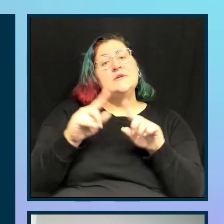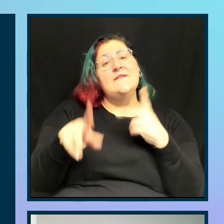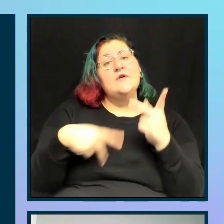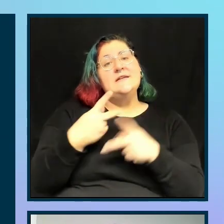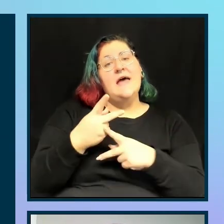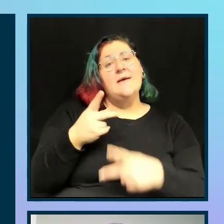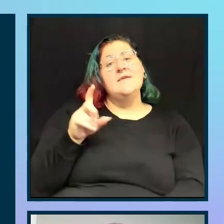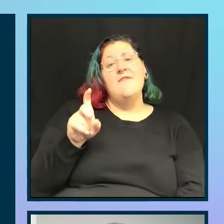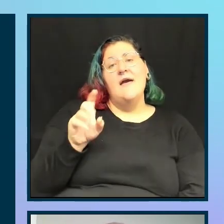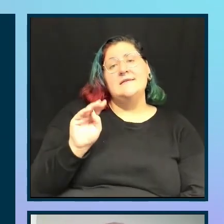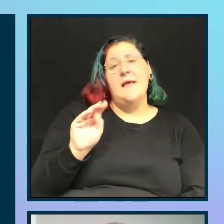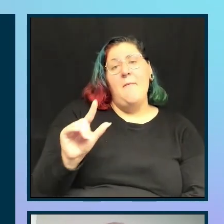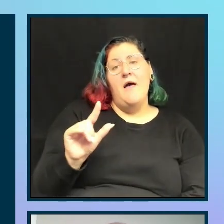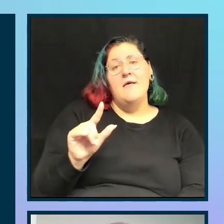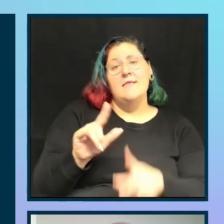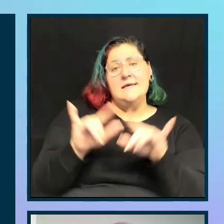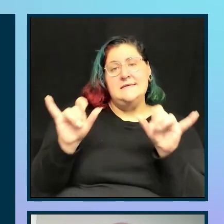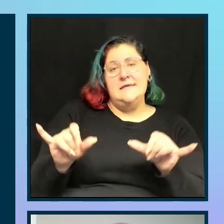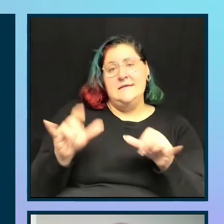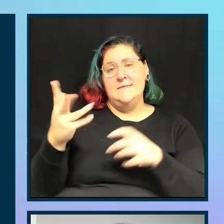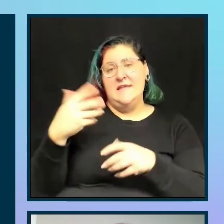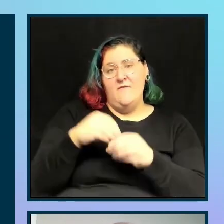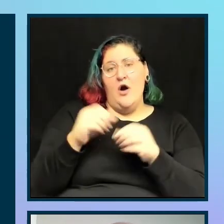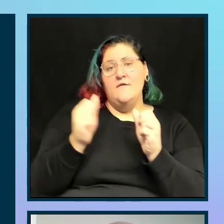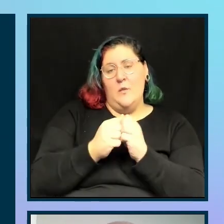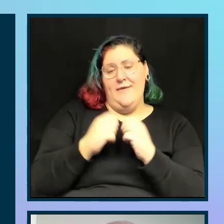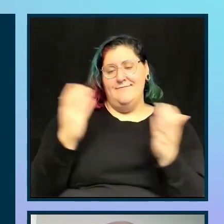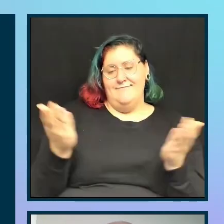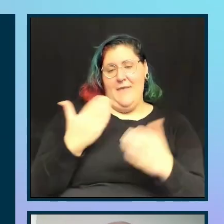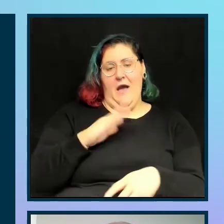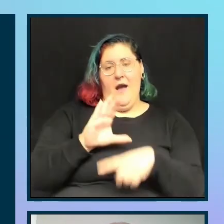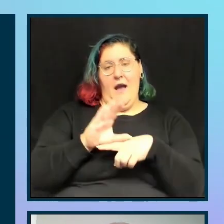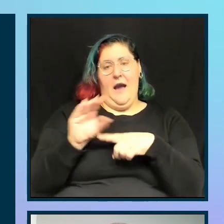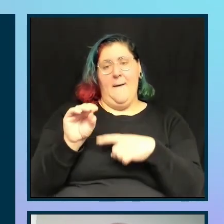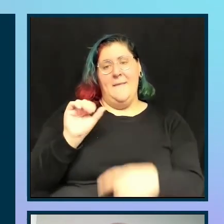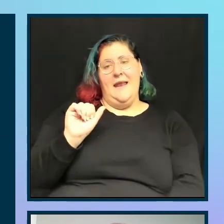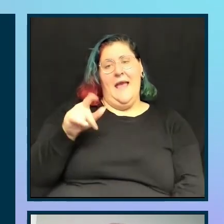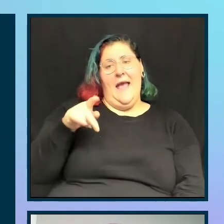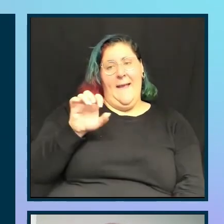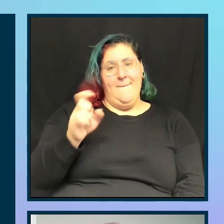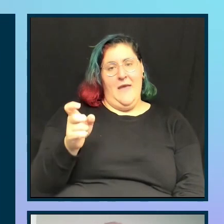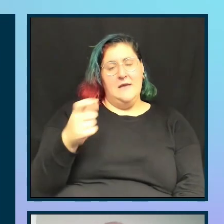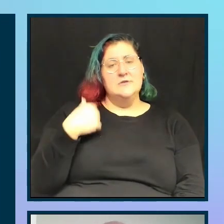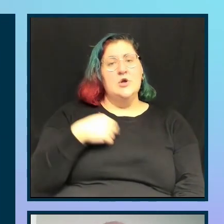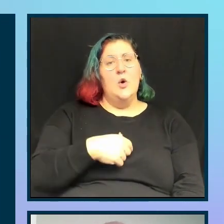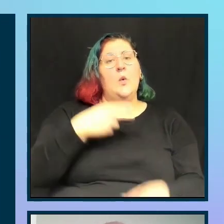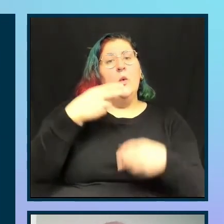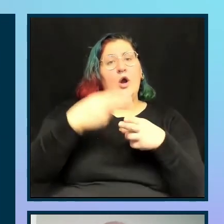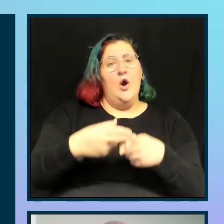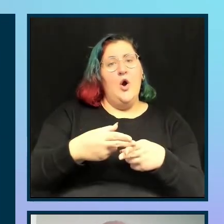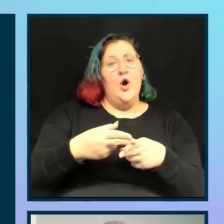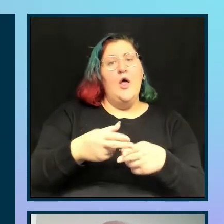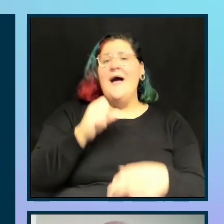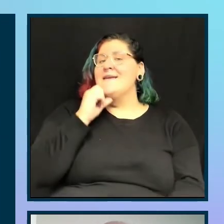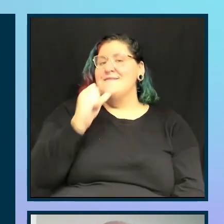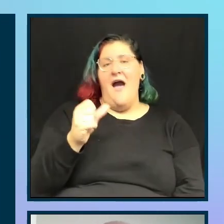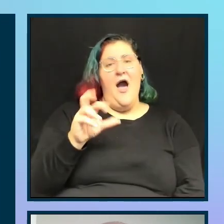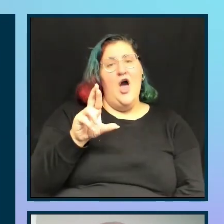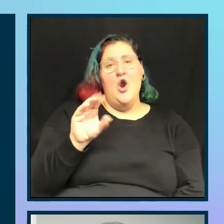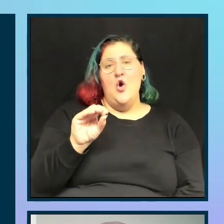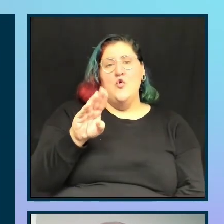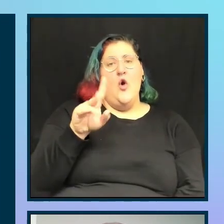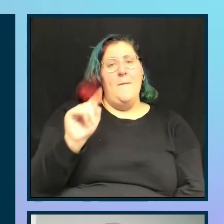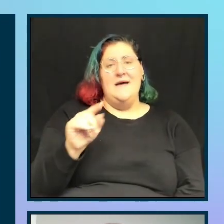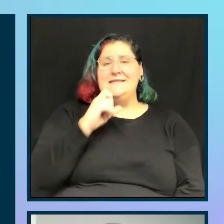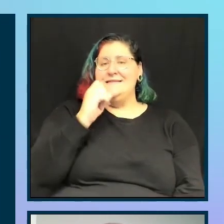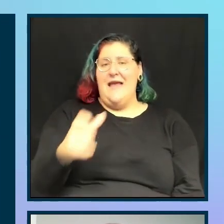XML systems that are in play at Apex. One we refer to as a non-robust XML typesetting system that